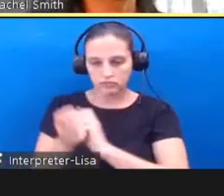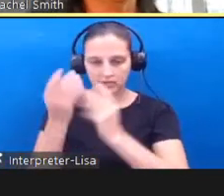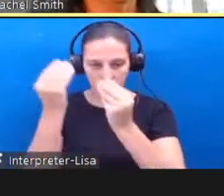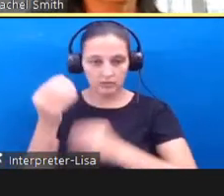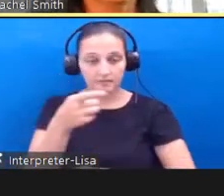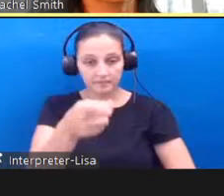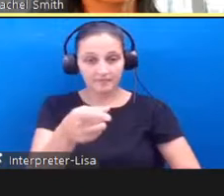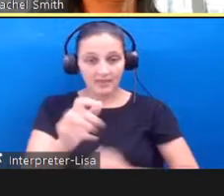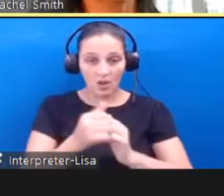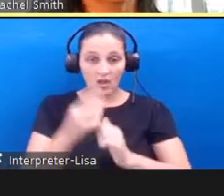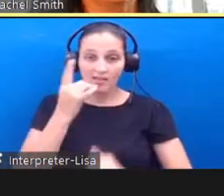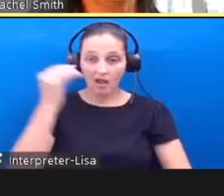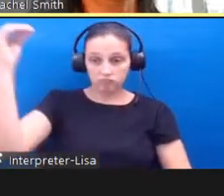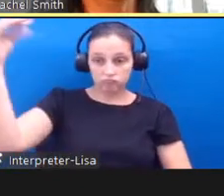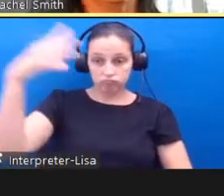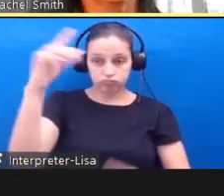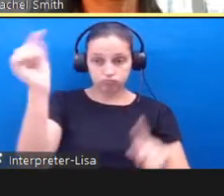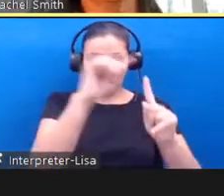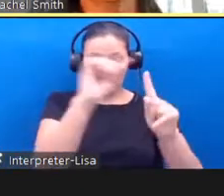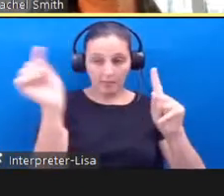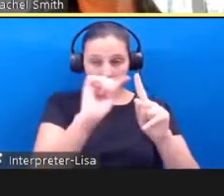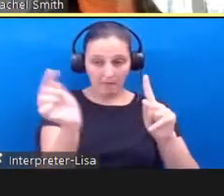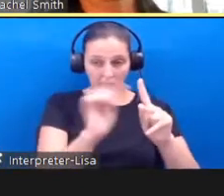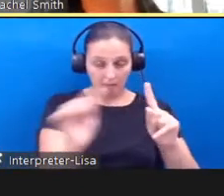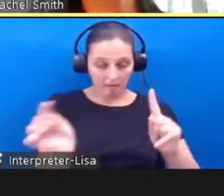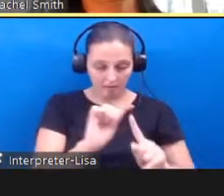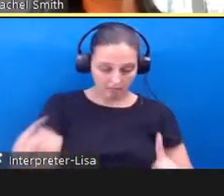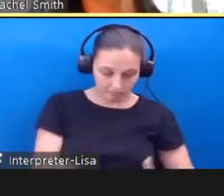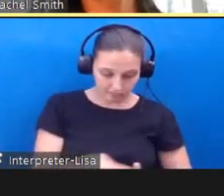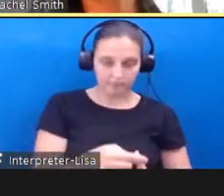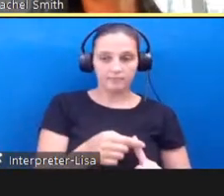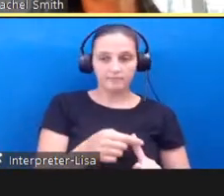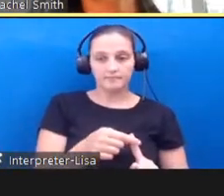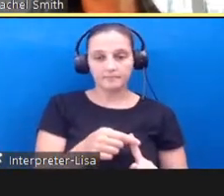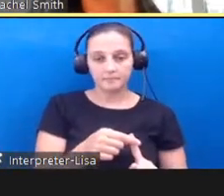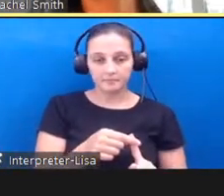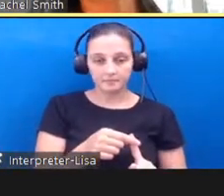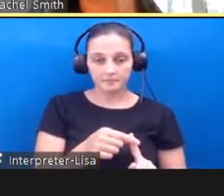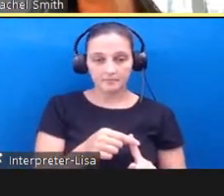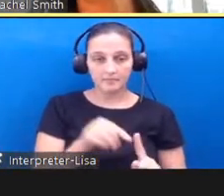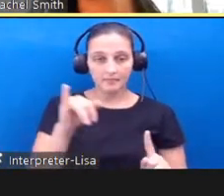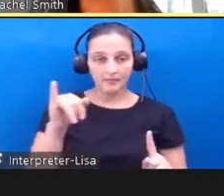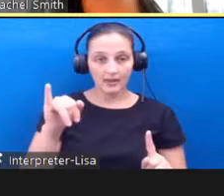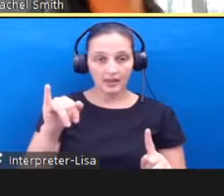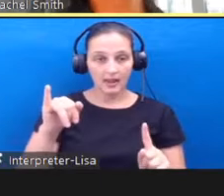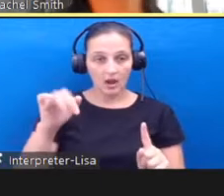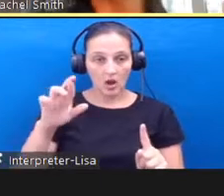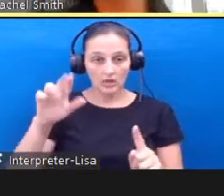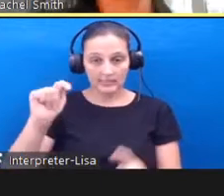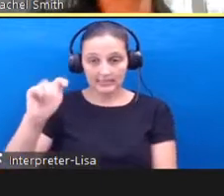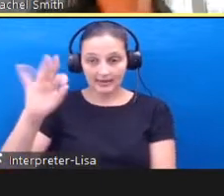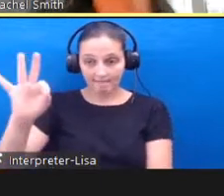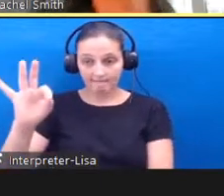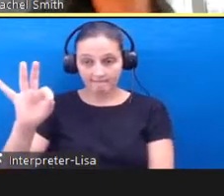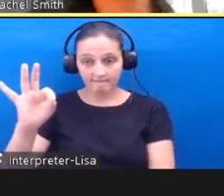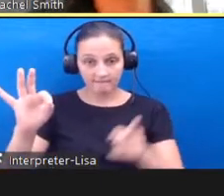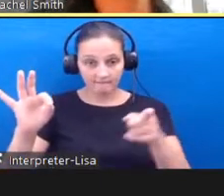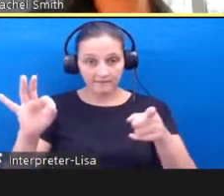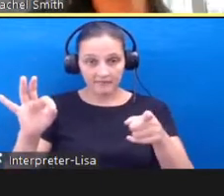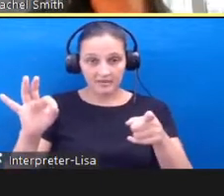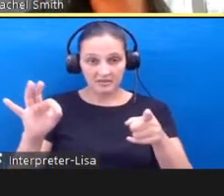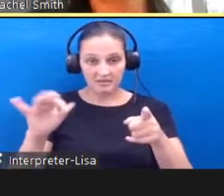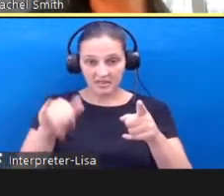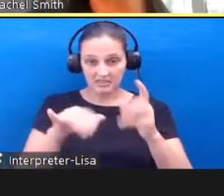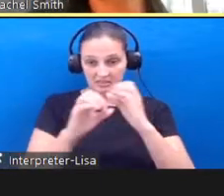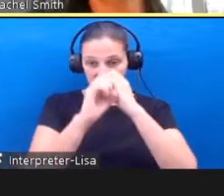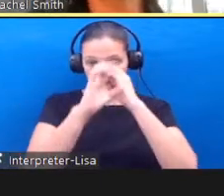light passes through our telescope and into our instrument. And so iShell is the instrument, and IRTF can have, just like lots of